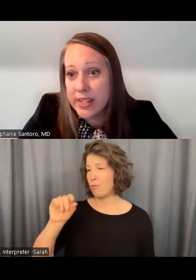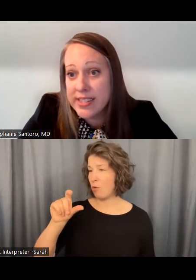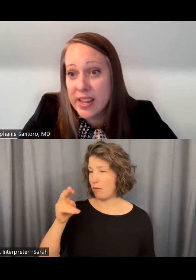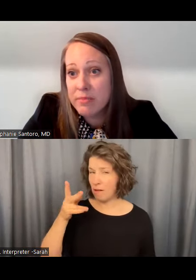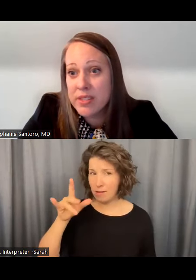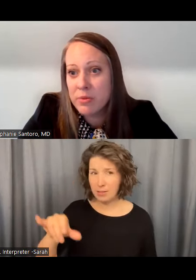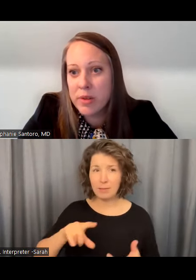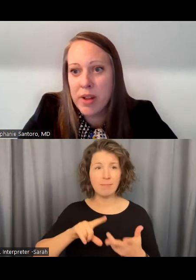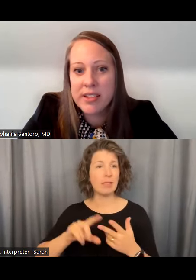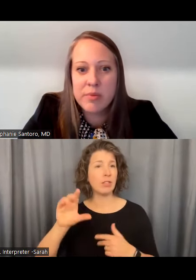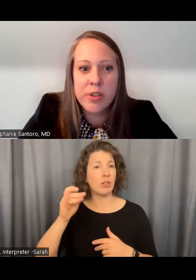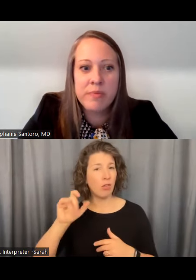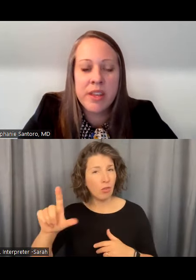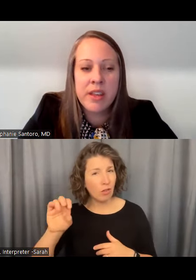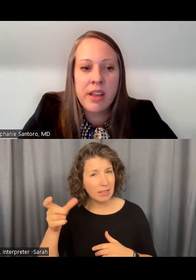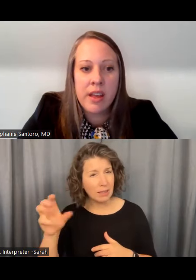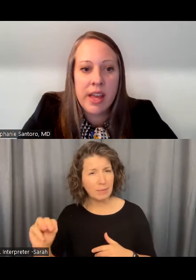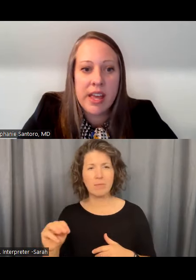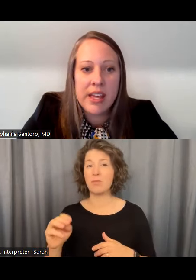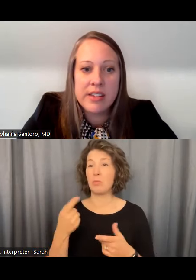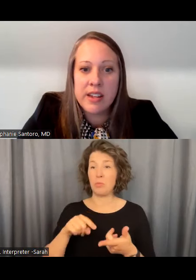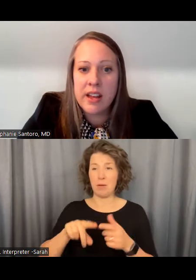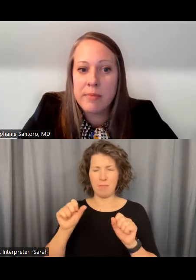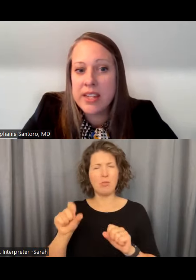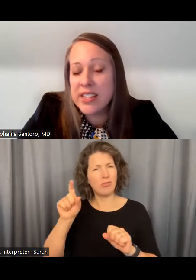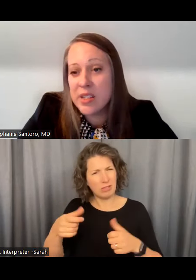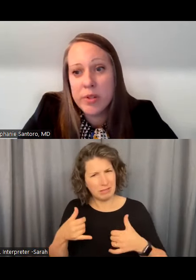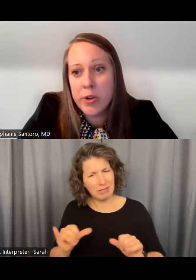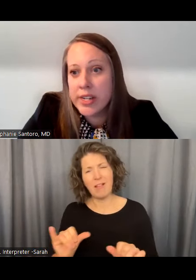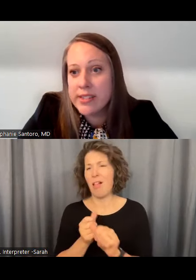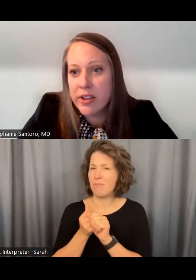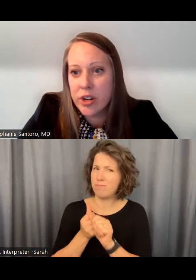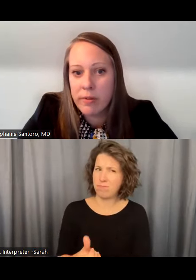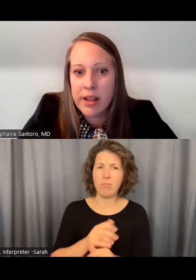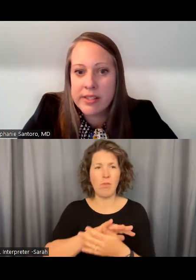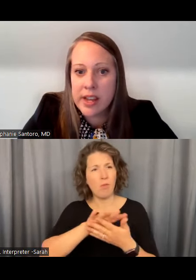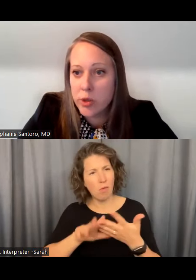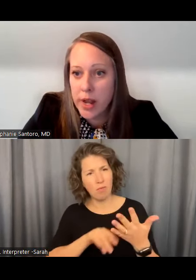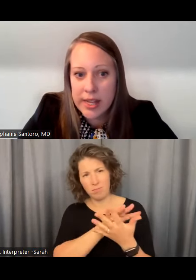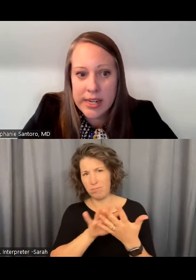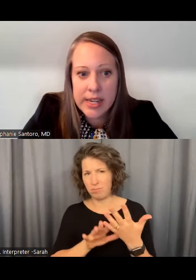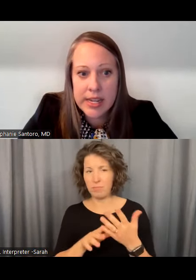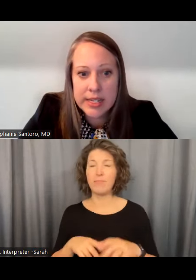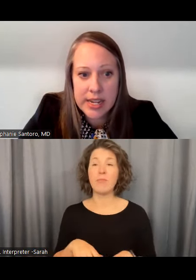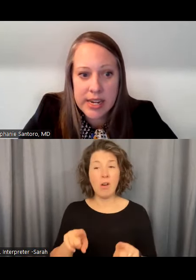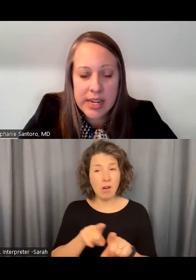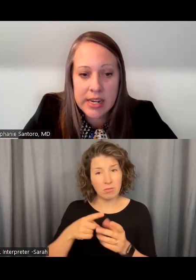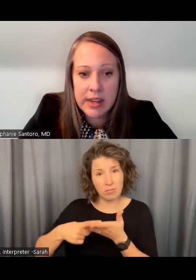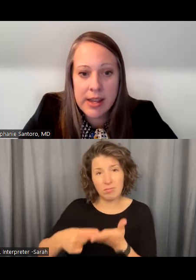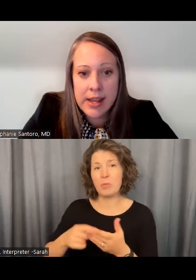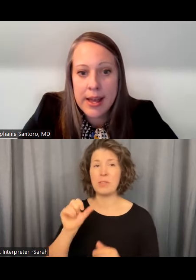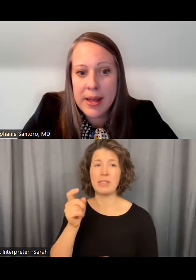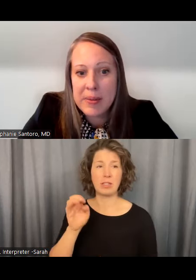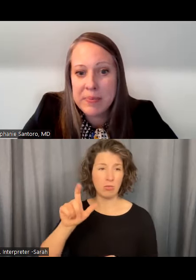cervical exams when possible, and anticipatory discussion around sexuality,